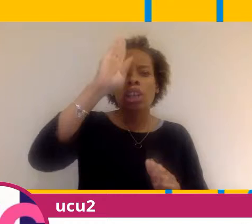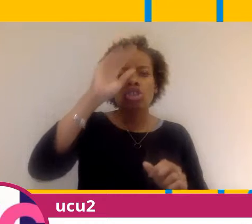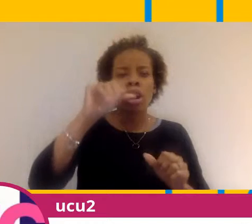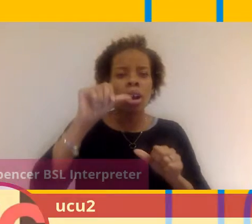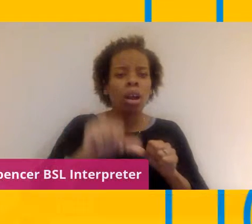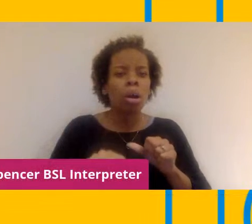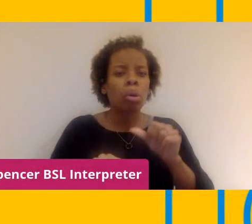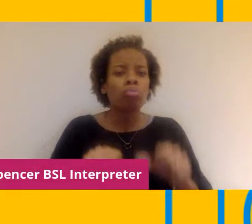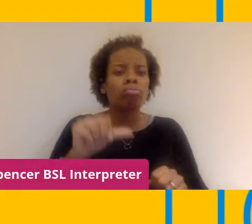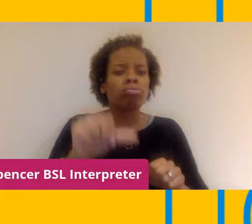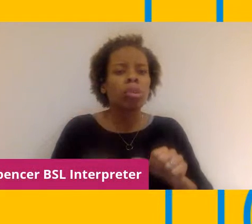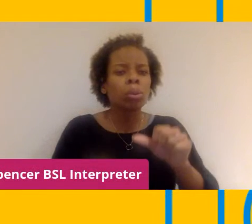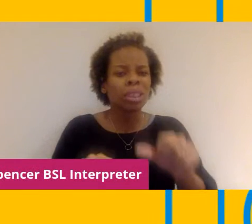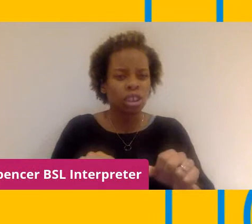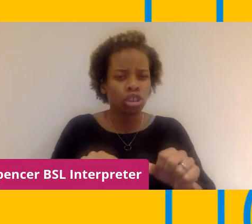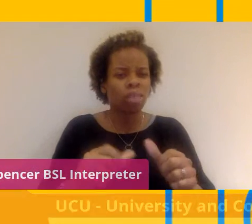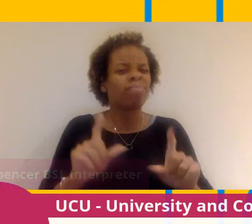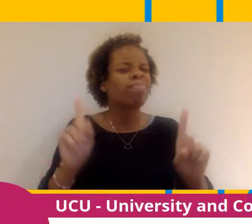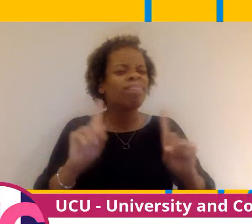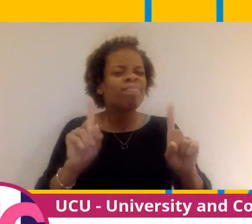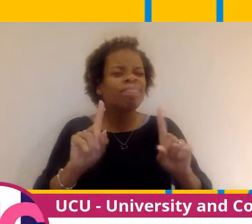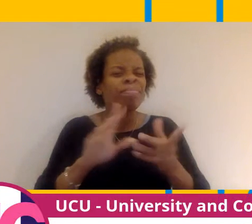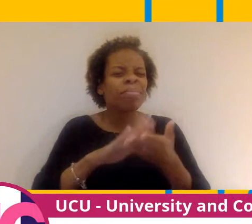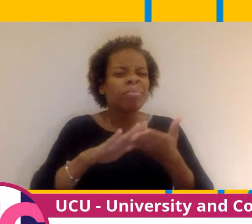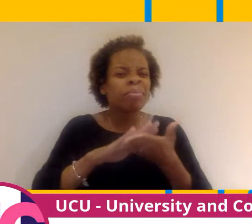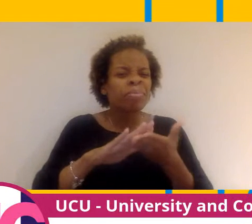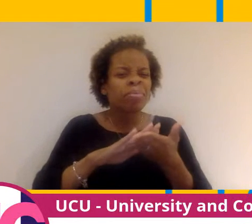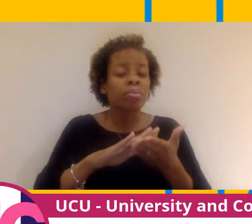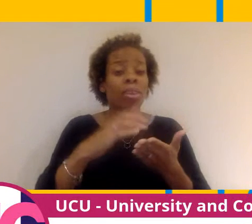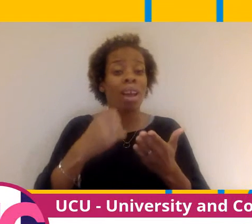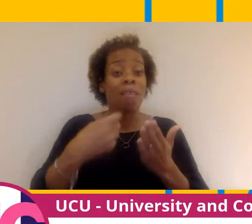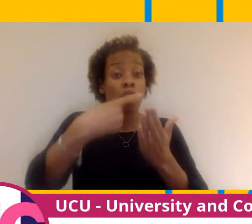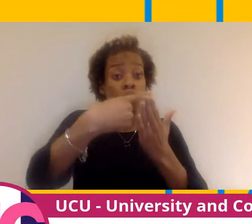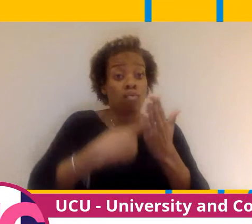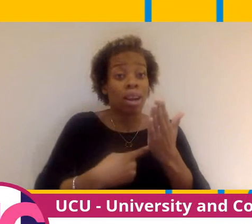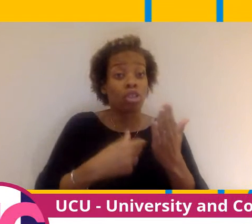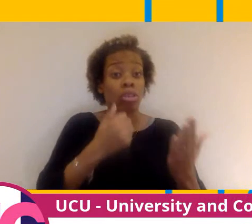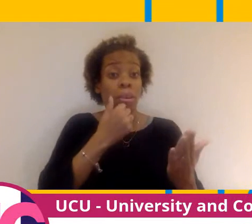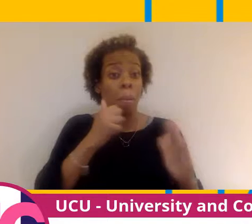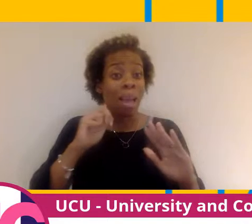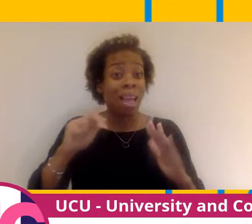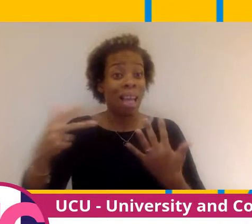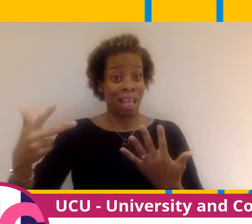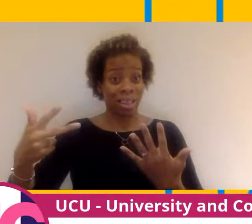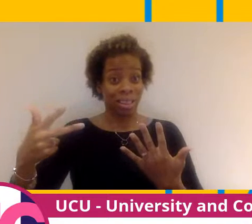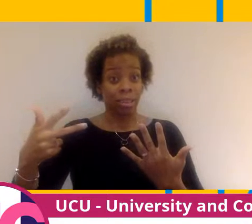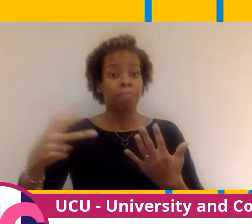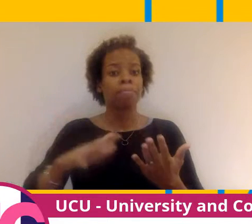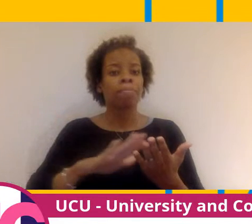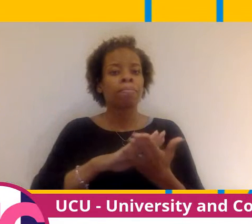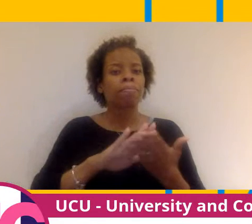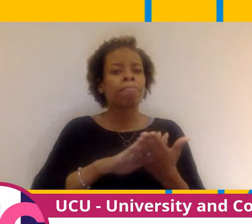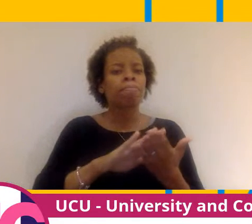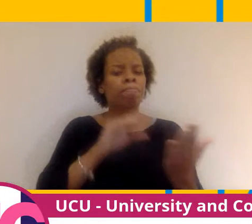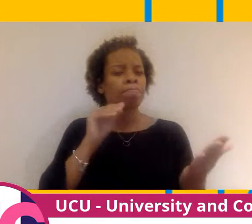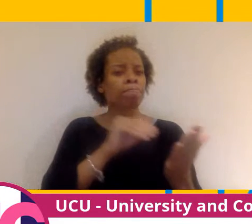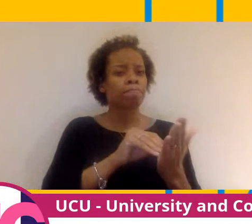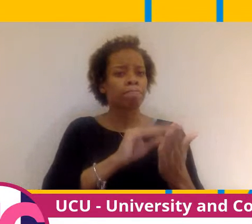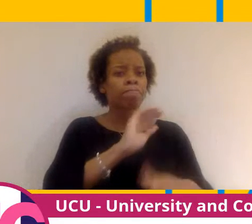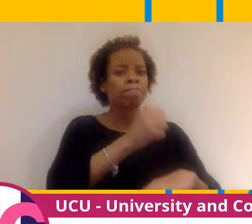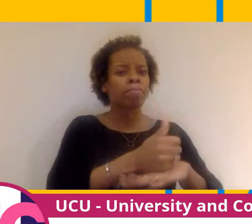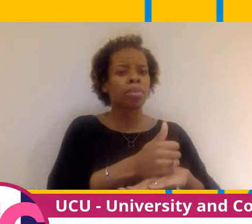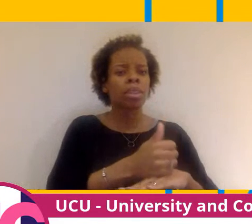under some of the regulations, under Regulation 8 in the management regs, we would expect a serious and imminent danger procedure to be put in